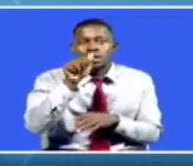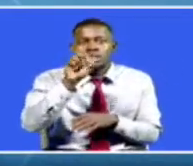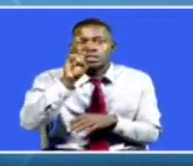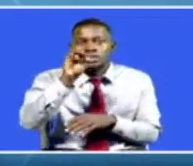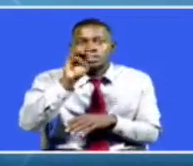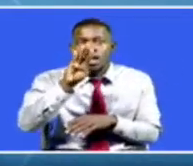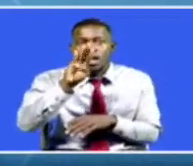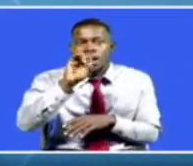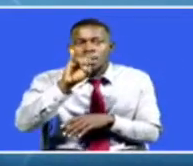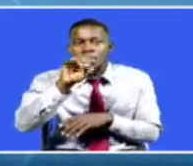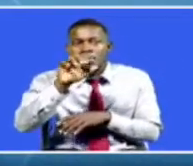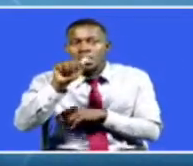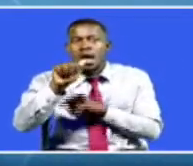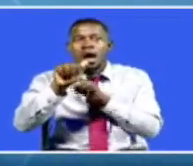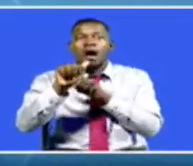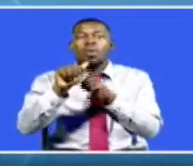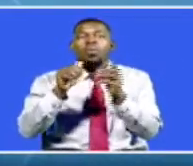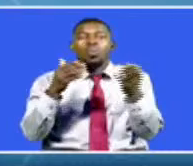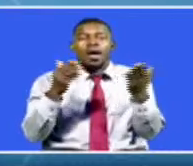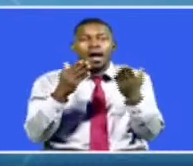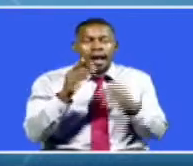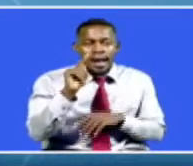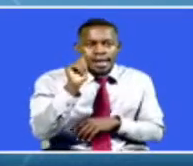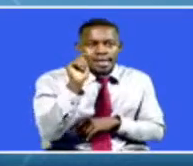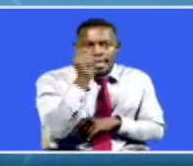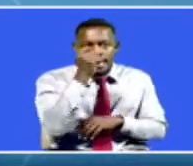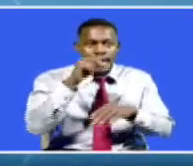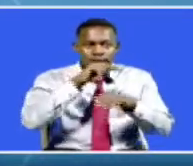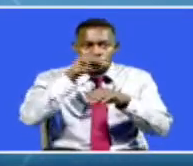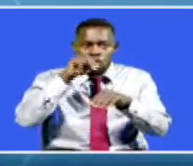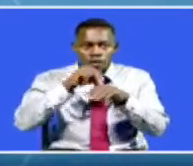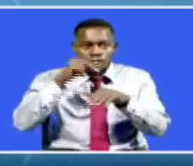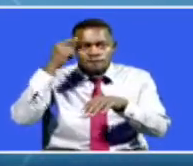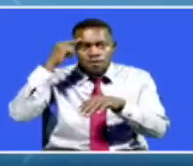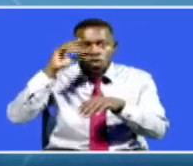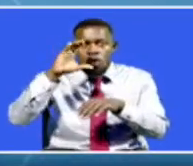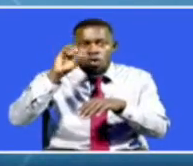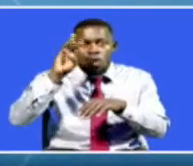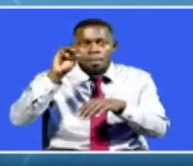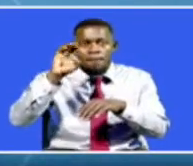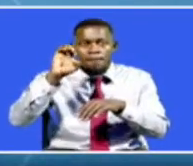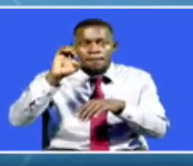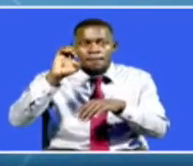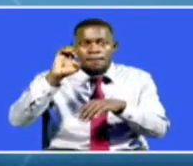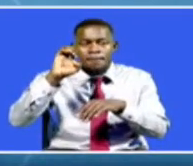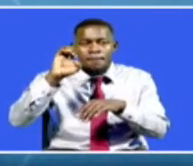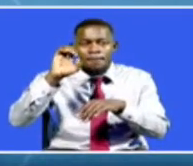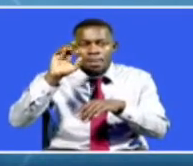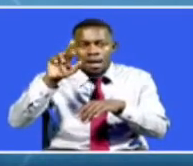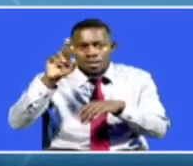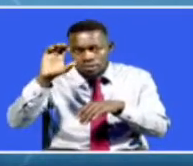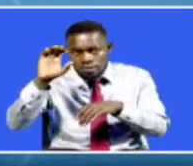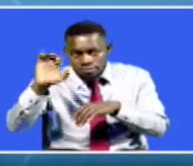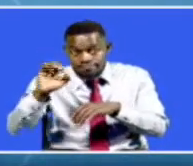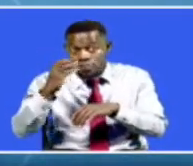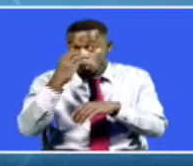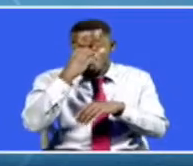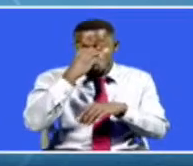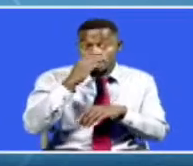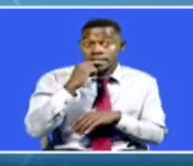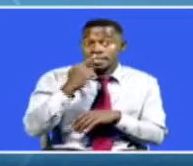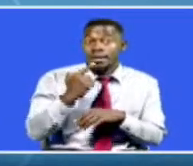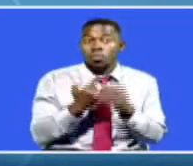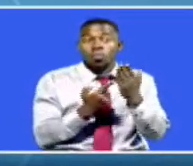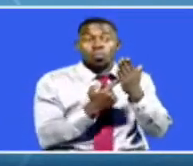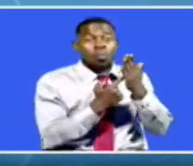his inauguration at the Kenyan National Chamber of Commerce and Industry, Ruto noted that top of their priority will be fostering innovation